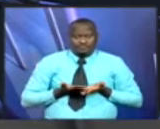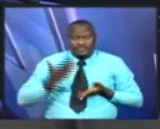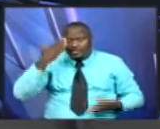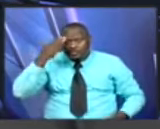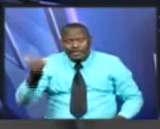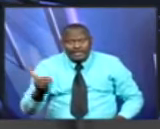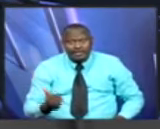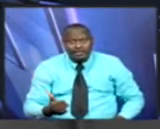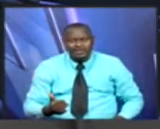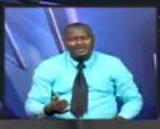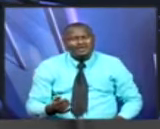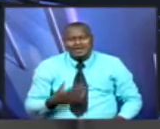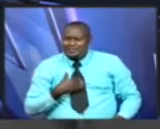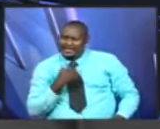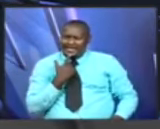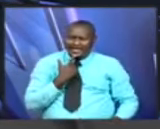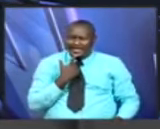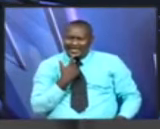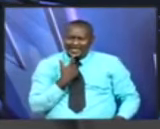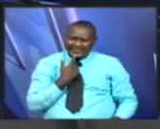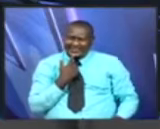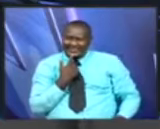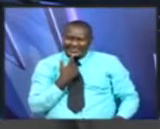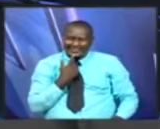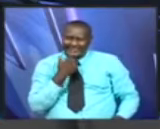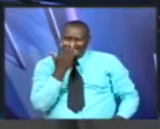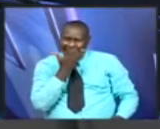Because the reason I'm not sure about the mode is the